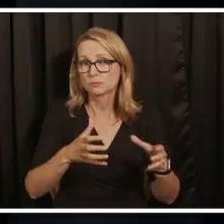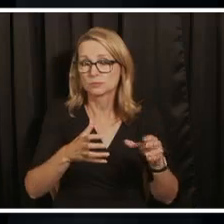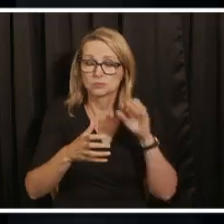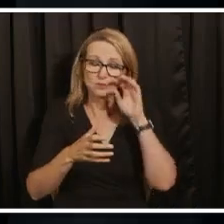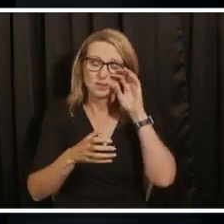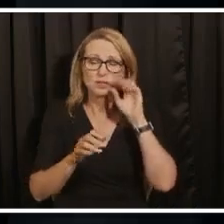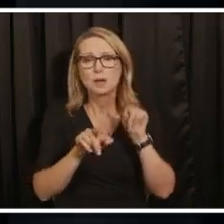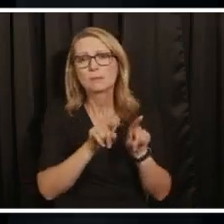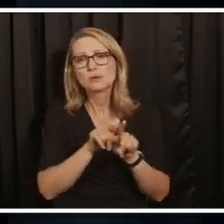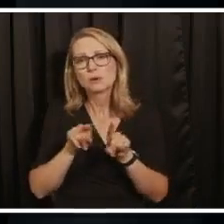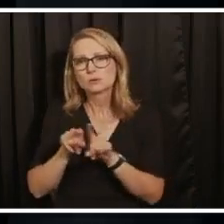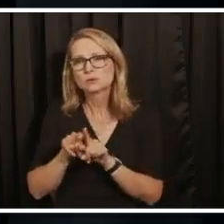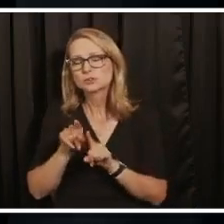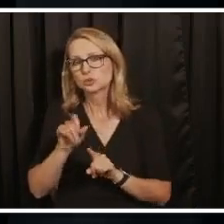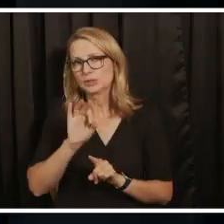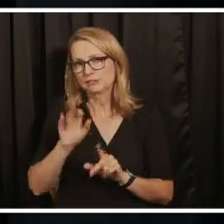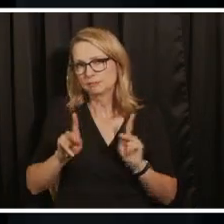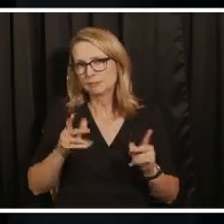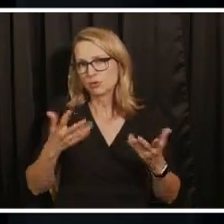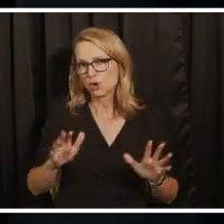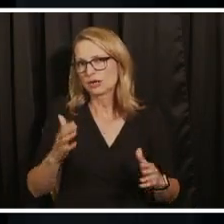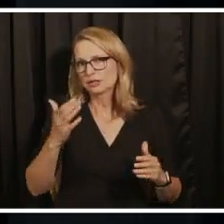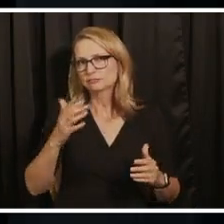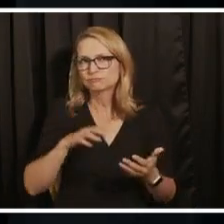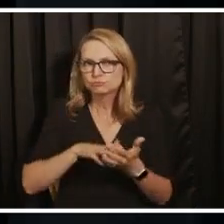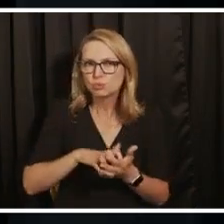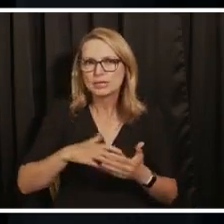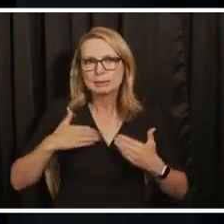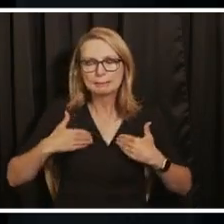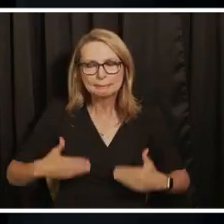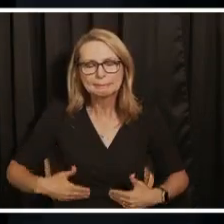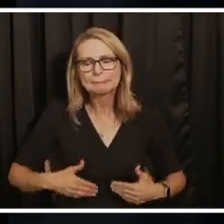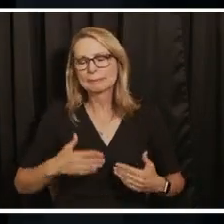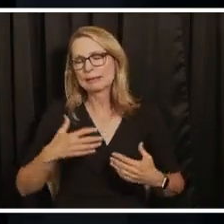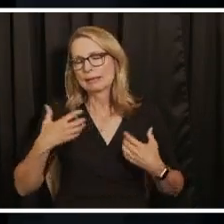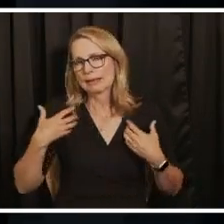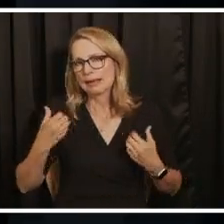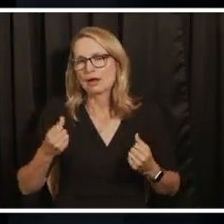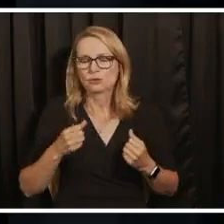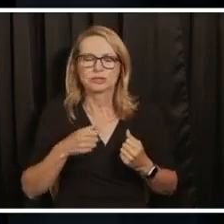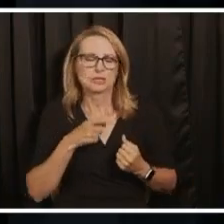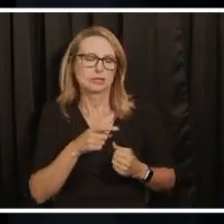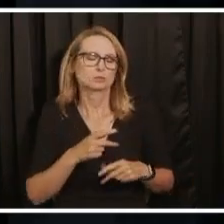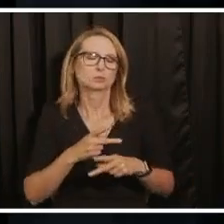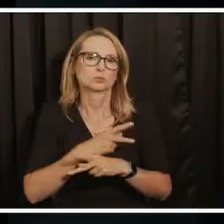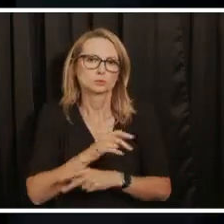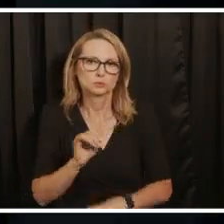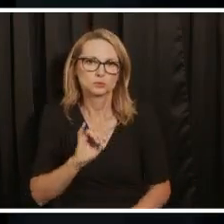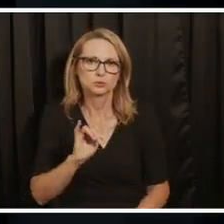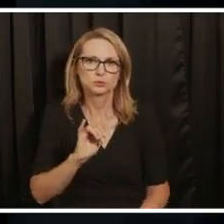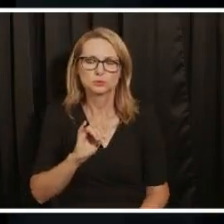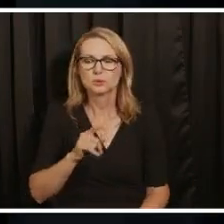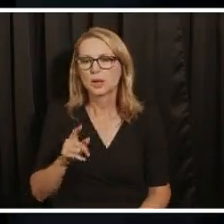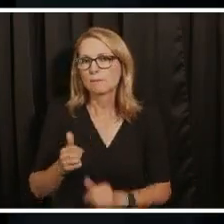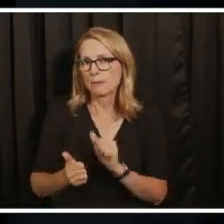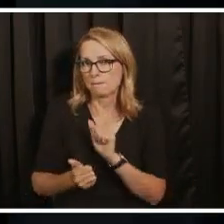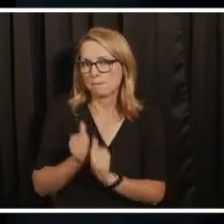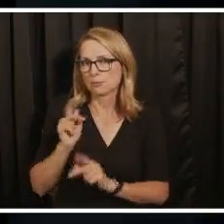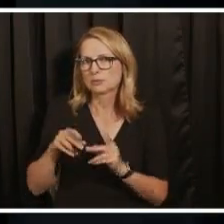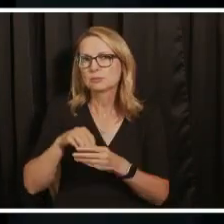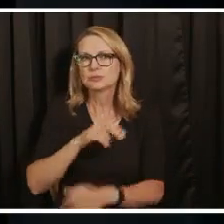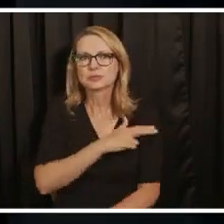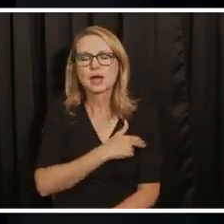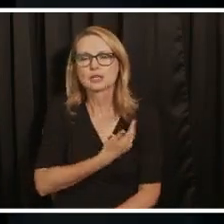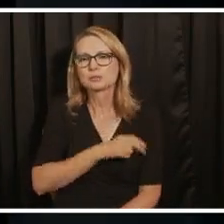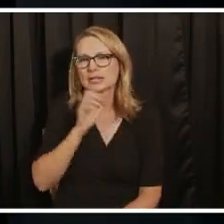correlation with different pre-existing conditions. But the highest hospitalization rate and fatality rate are folks in their 70s, 80s.